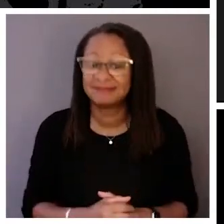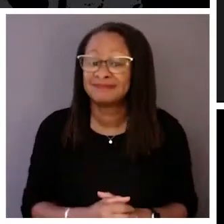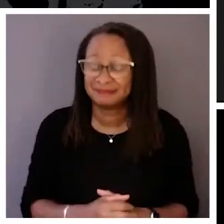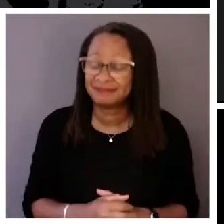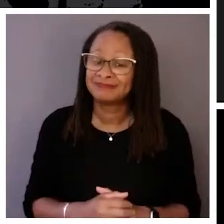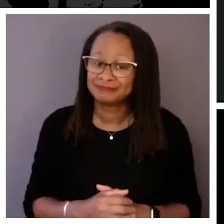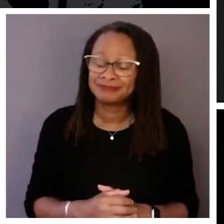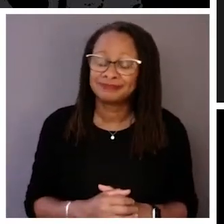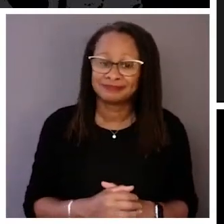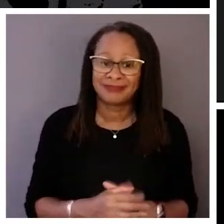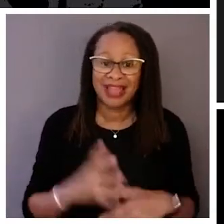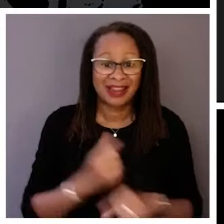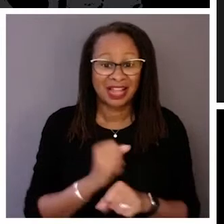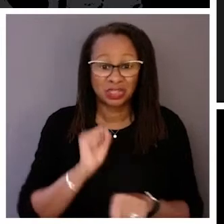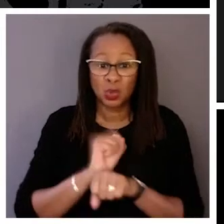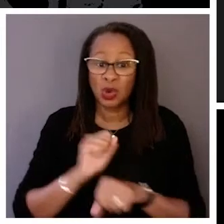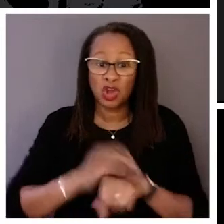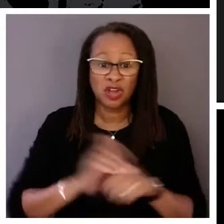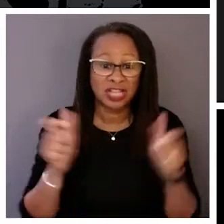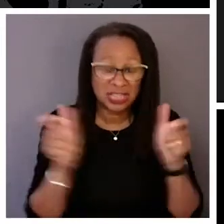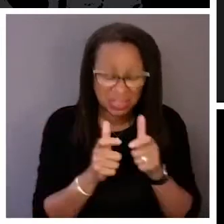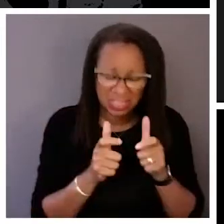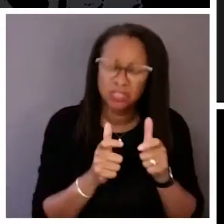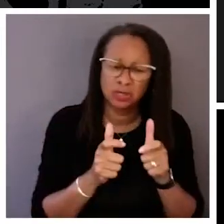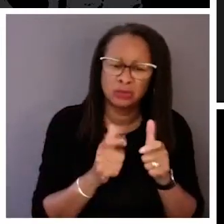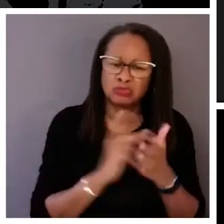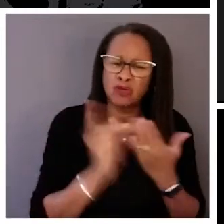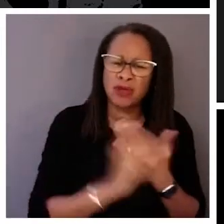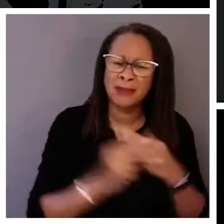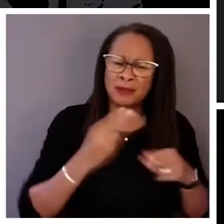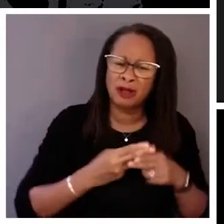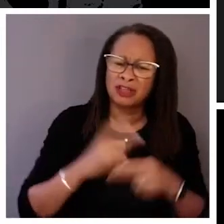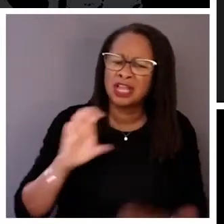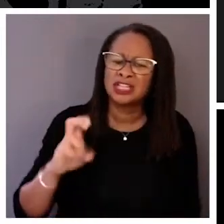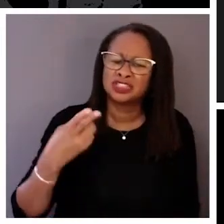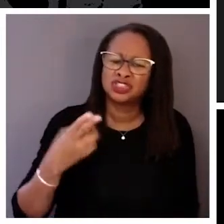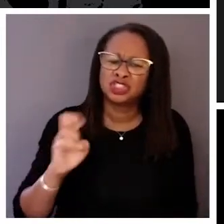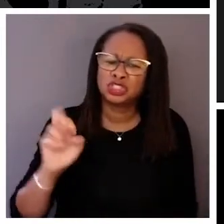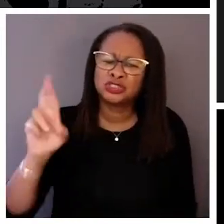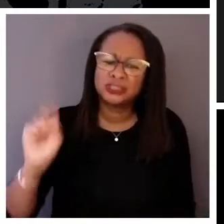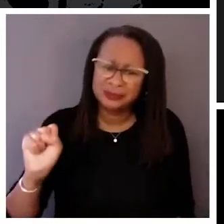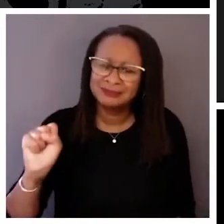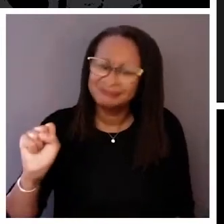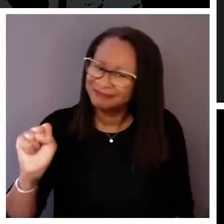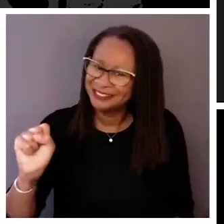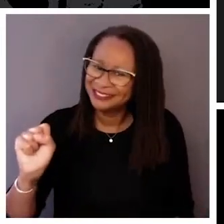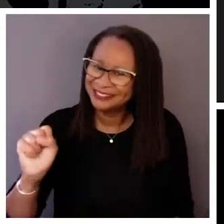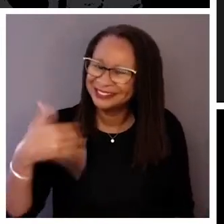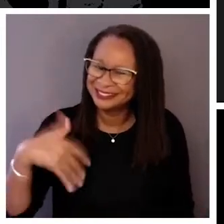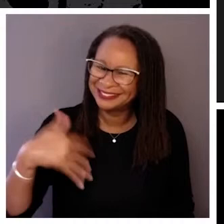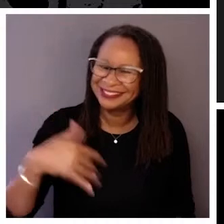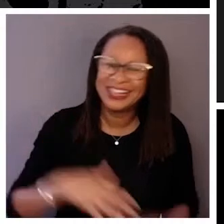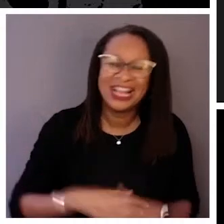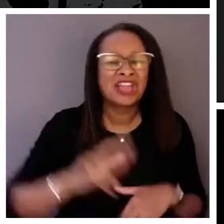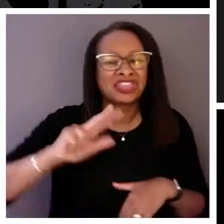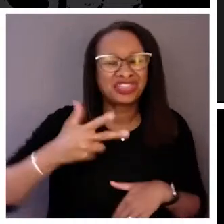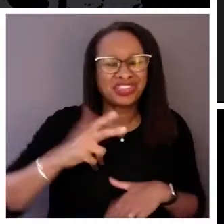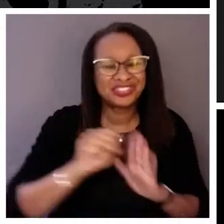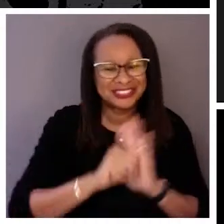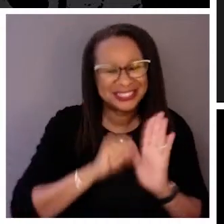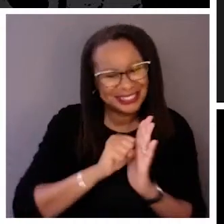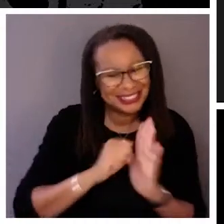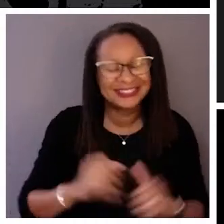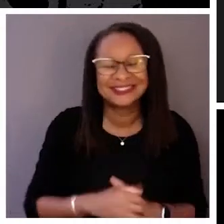And it was, and I got to work on this little show called Cheers, the third